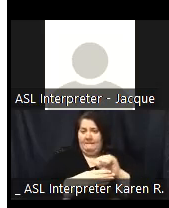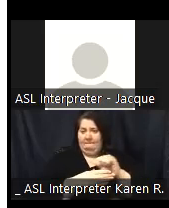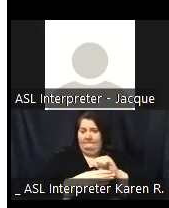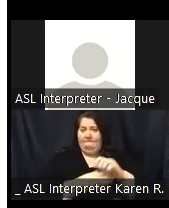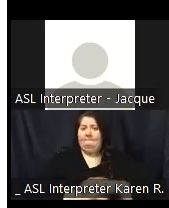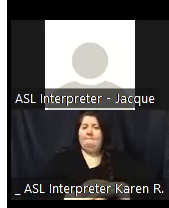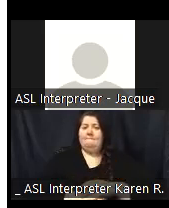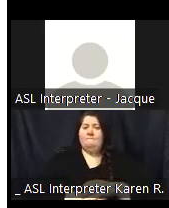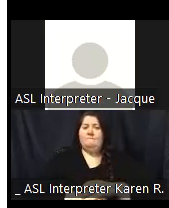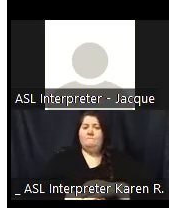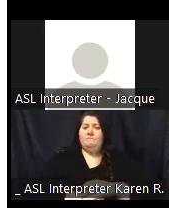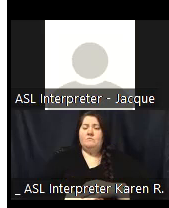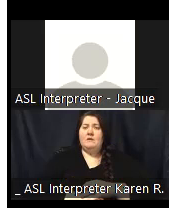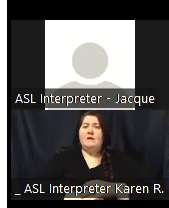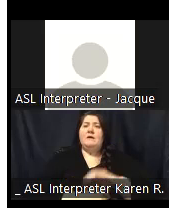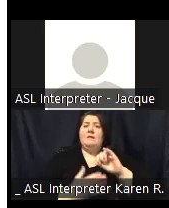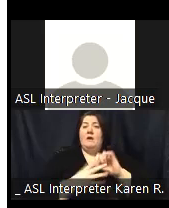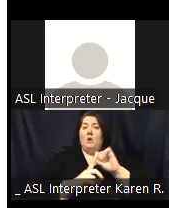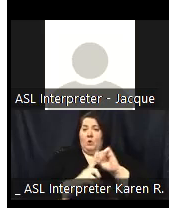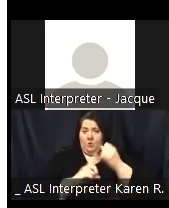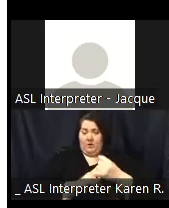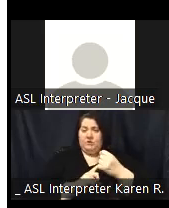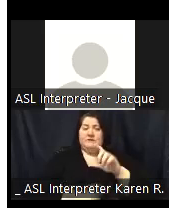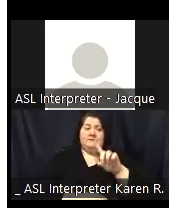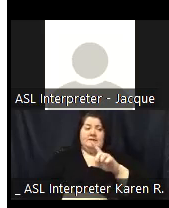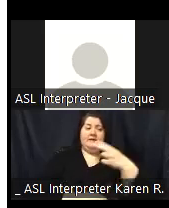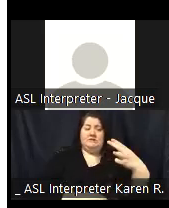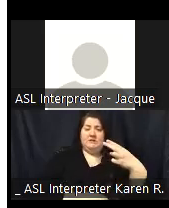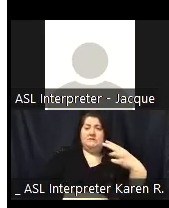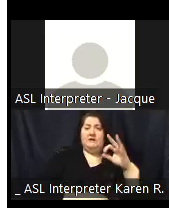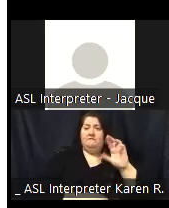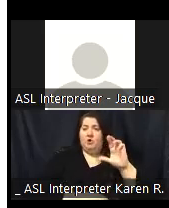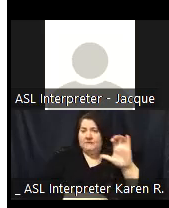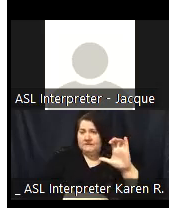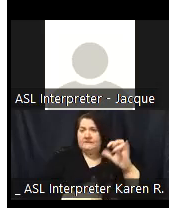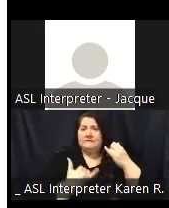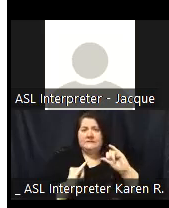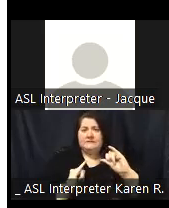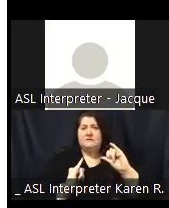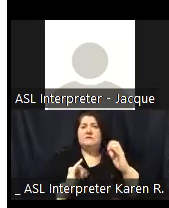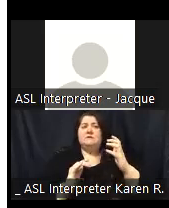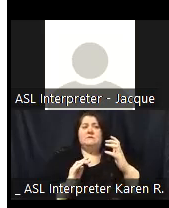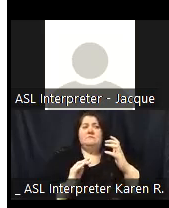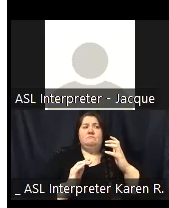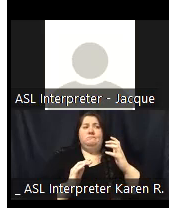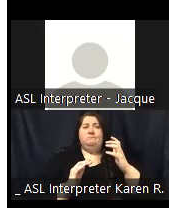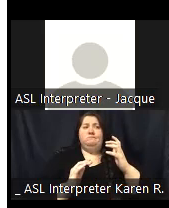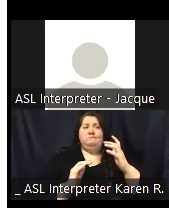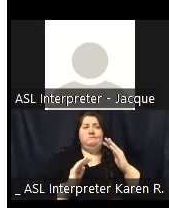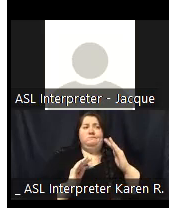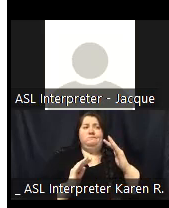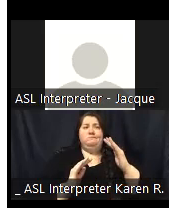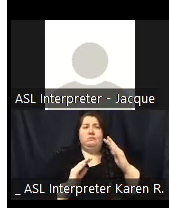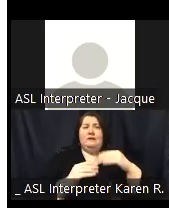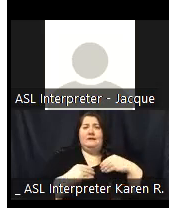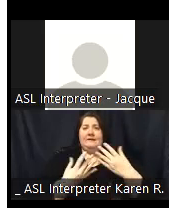In that case, the DHH FRCs would still want to give the family